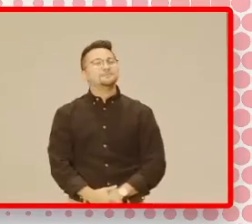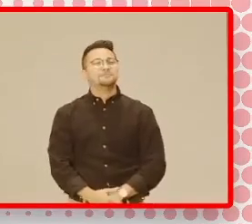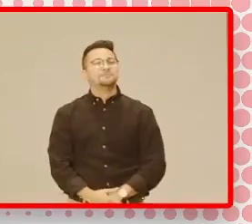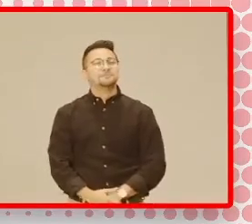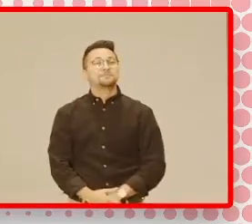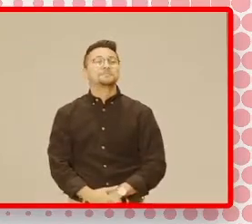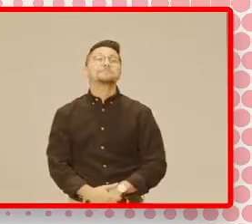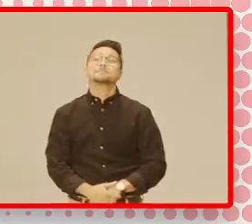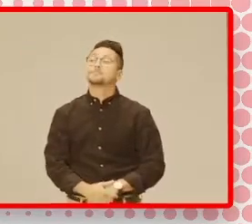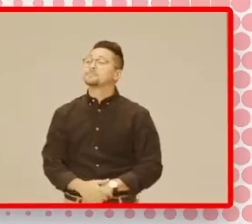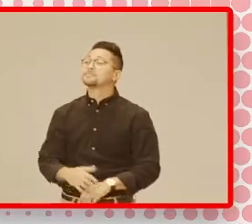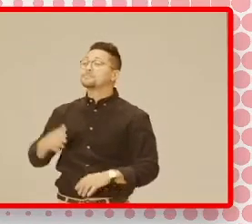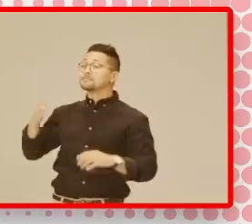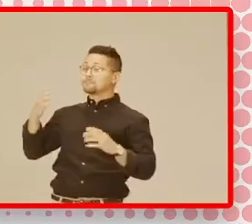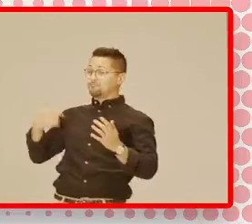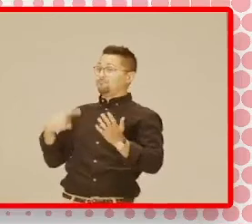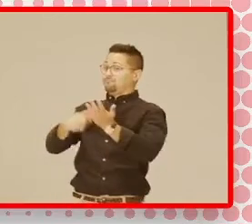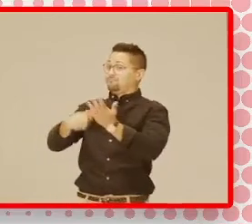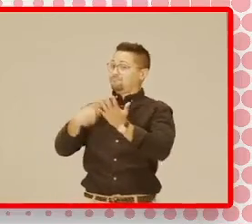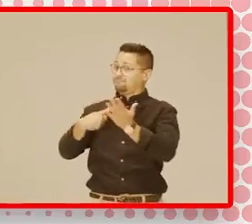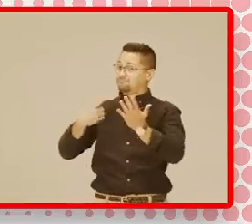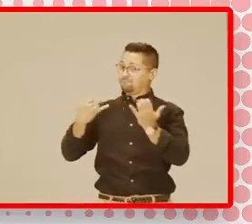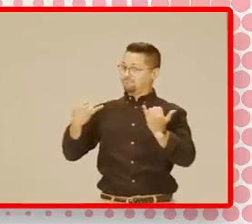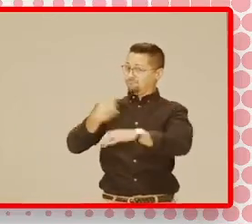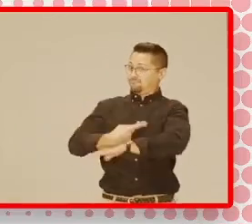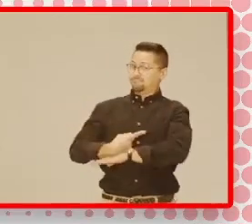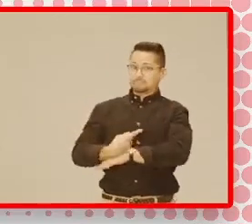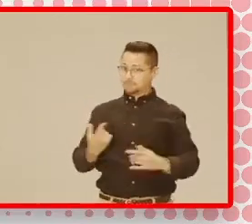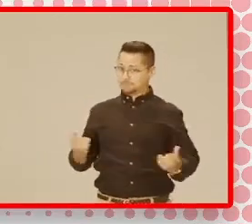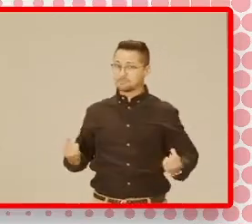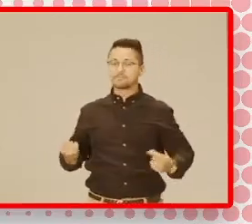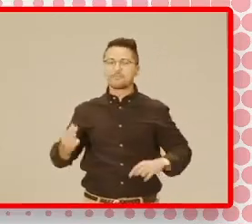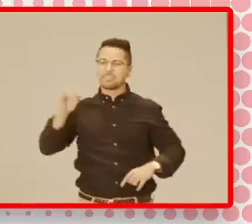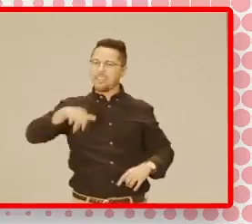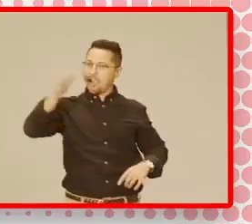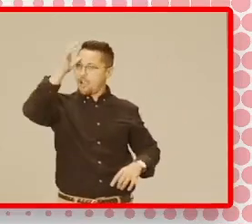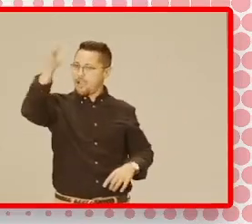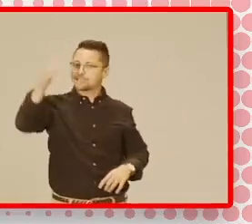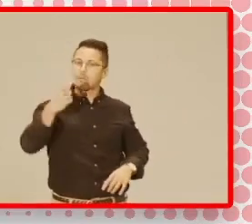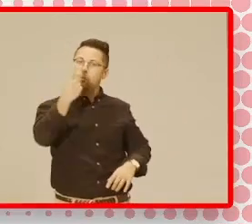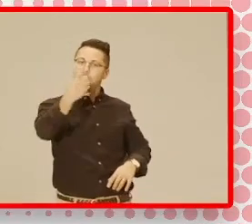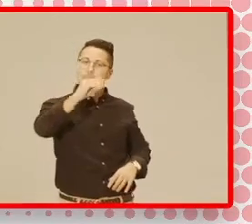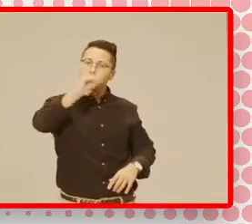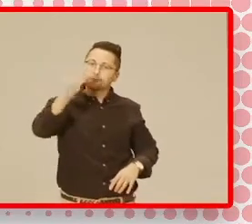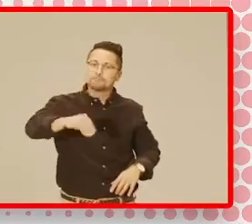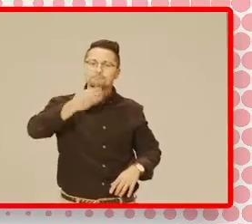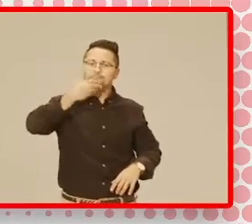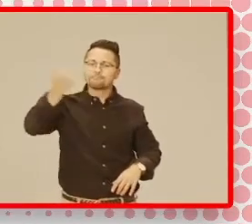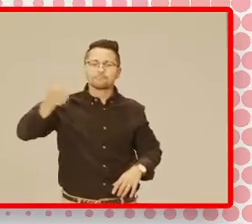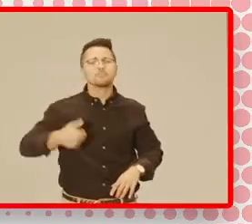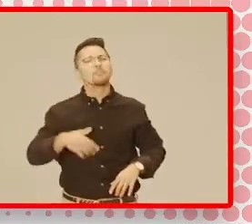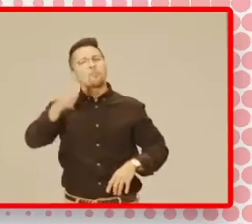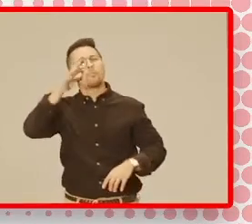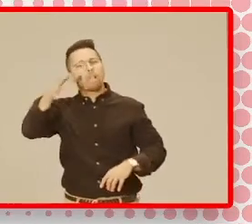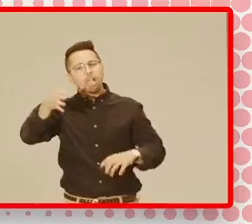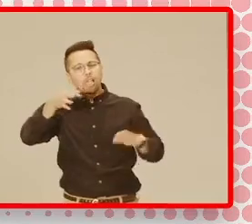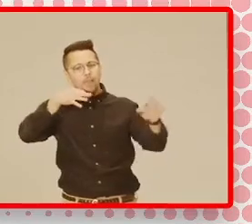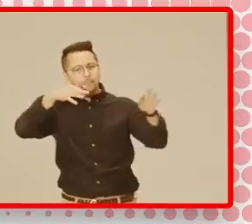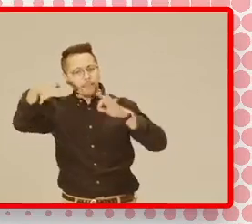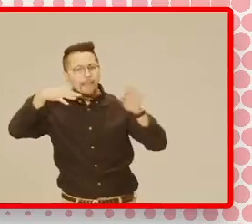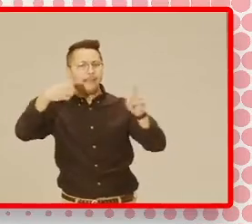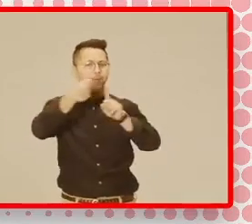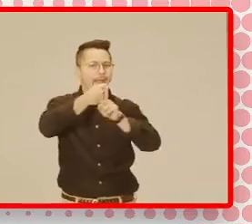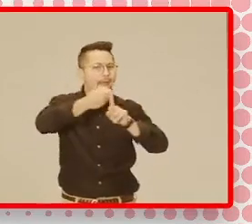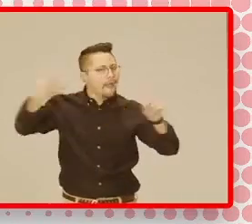So a lot of what we're going to talk about today is this 1% better. And we're going to try to explain what it is so that